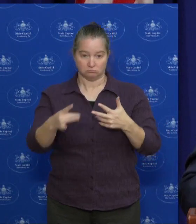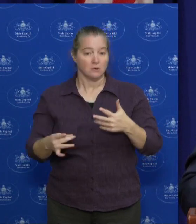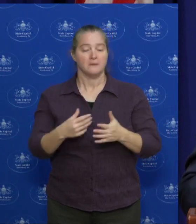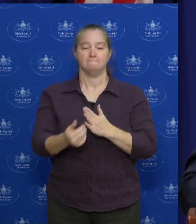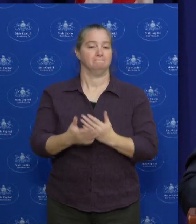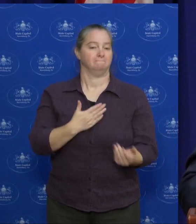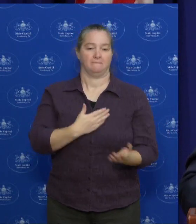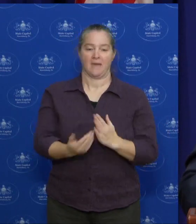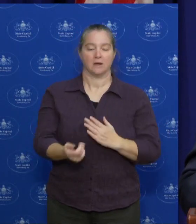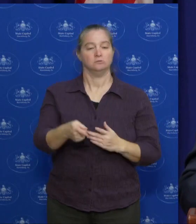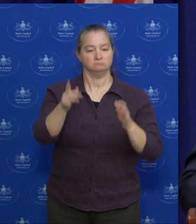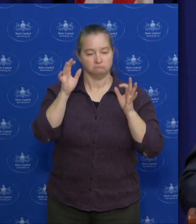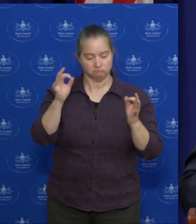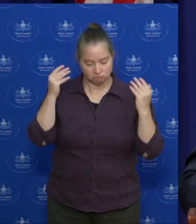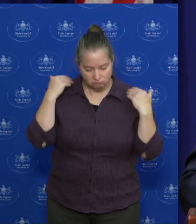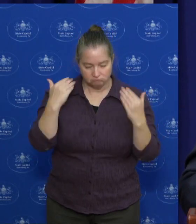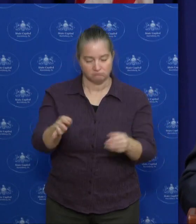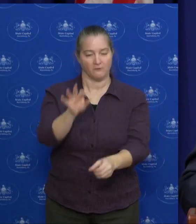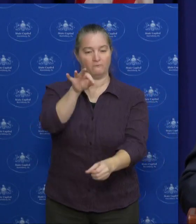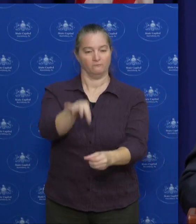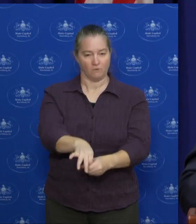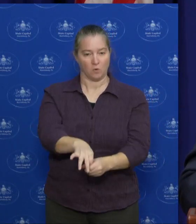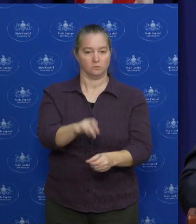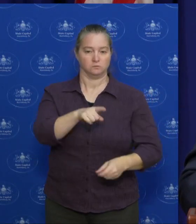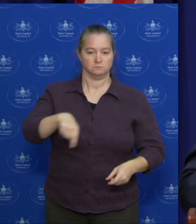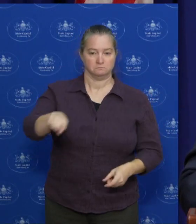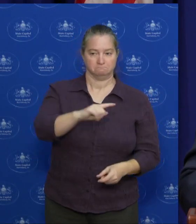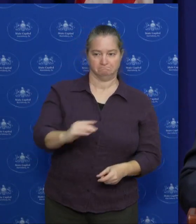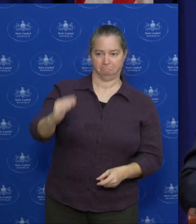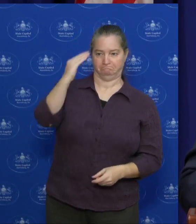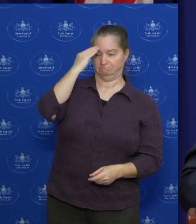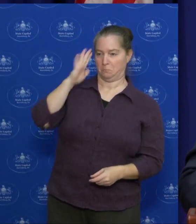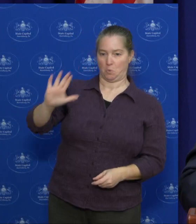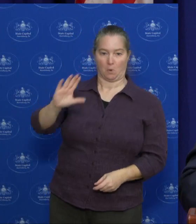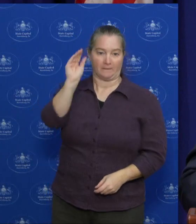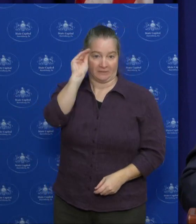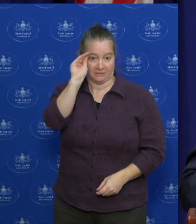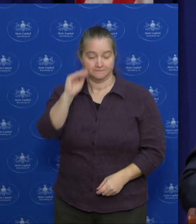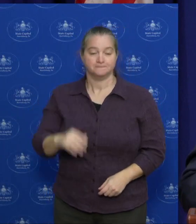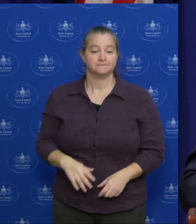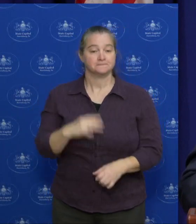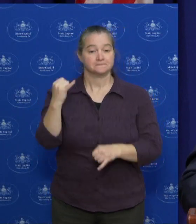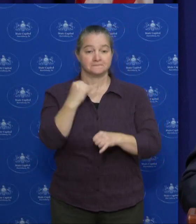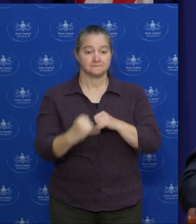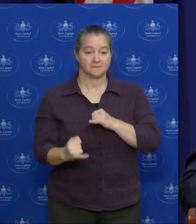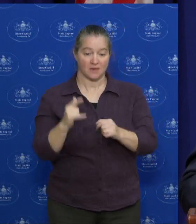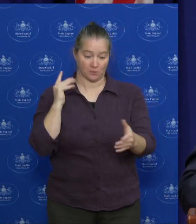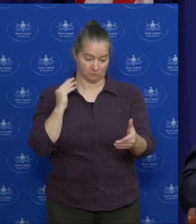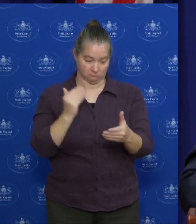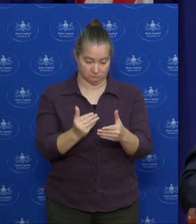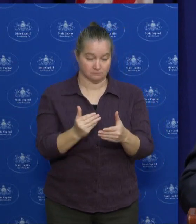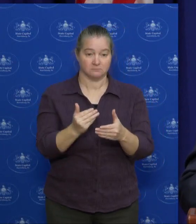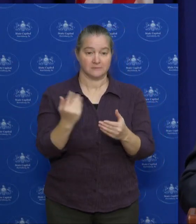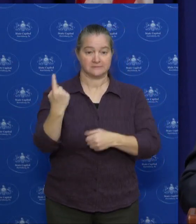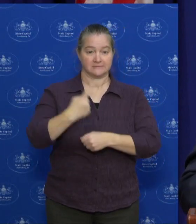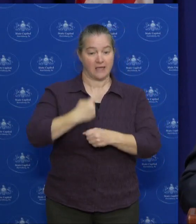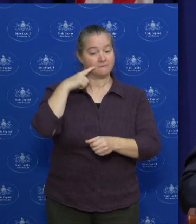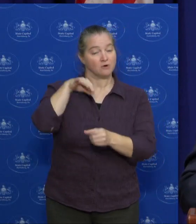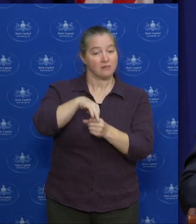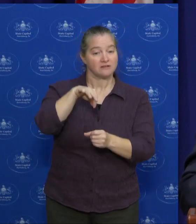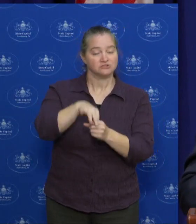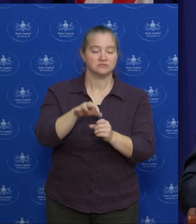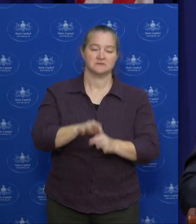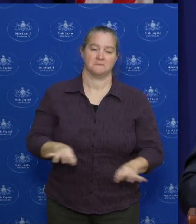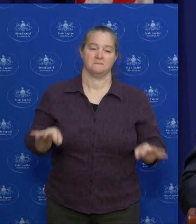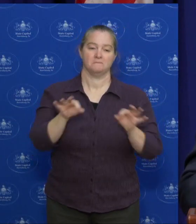sure to cast your ballot and make your voice heard. Finally, as we approach Election Day, it's important that voters